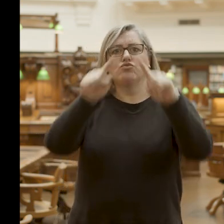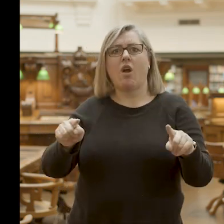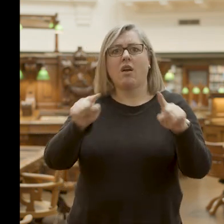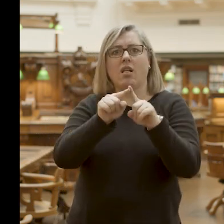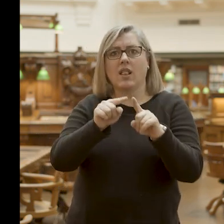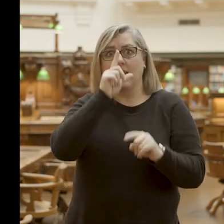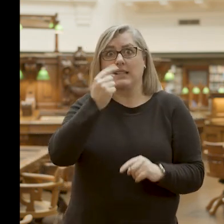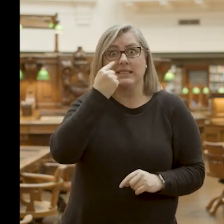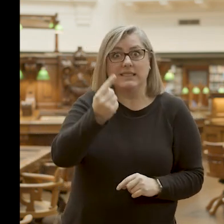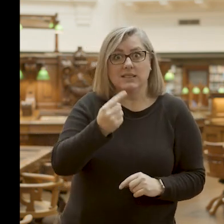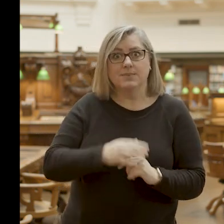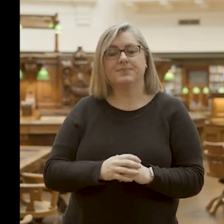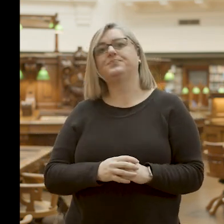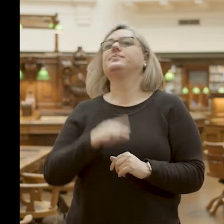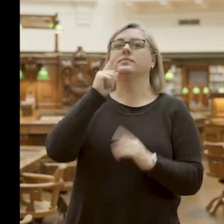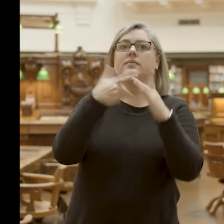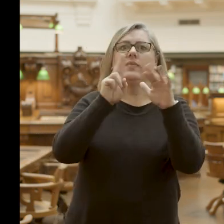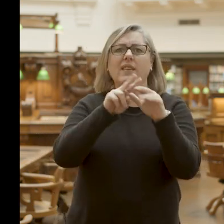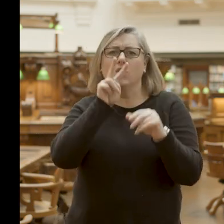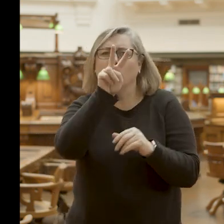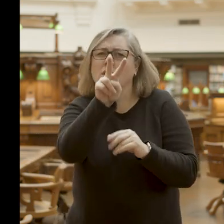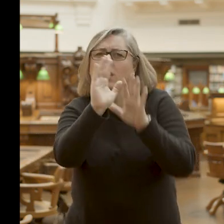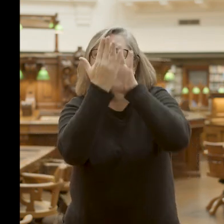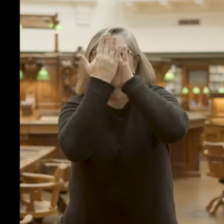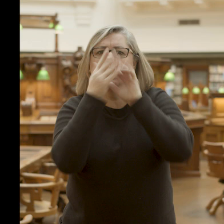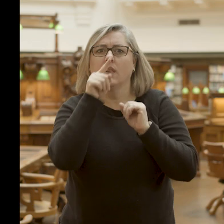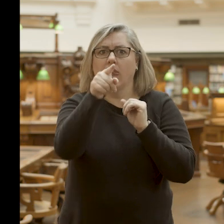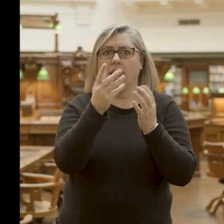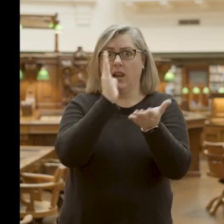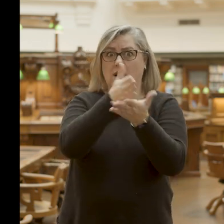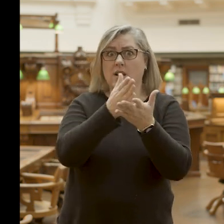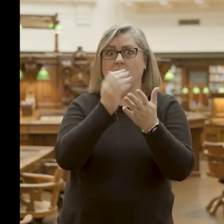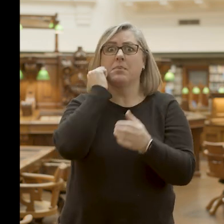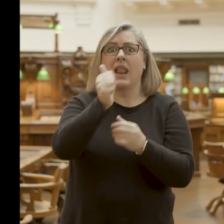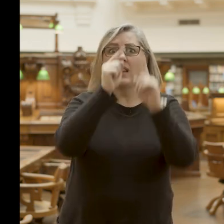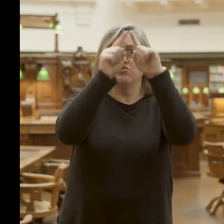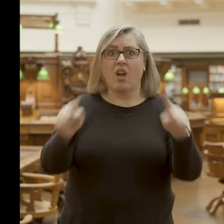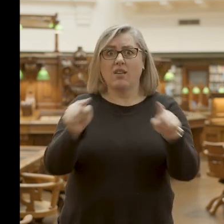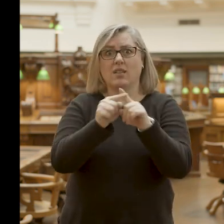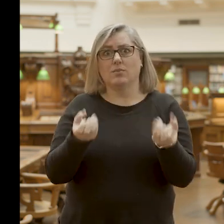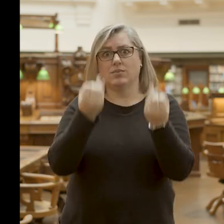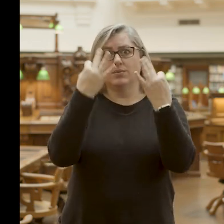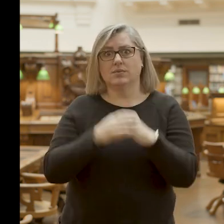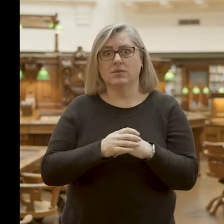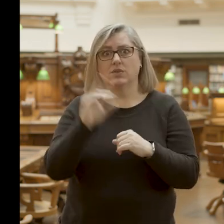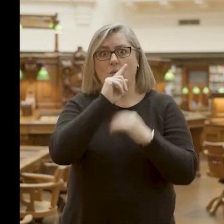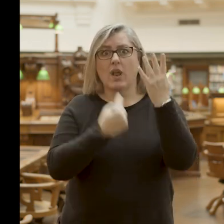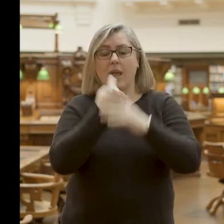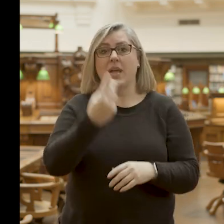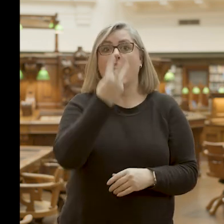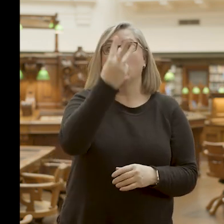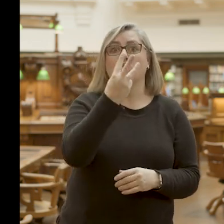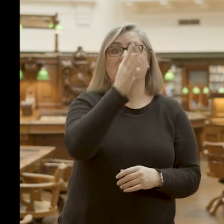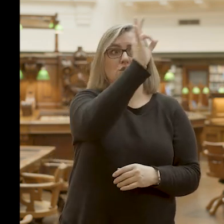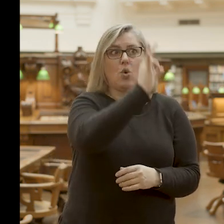screen? Well, if you look closer, you'll see there is no black triangle. There's actually just three circles with a